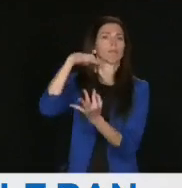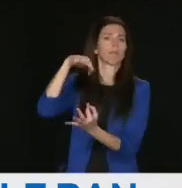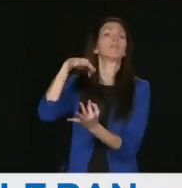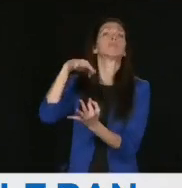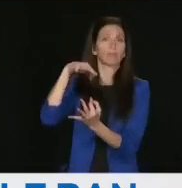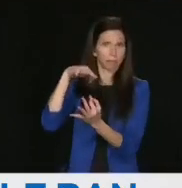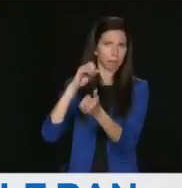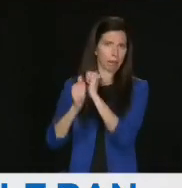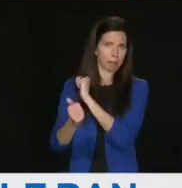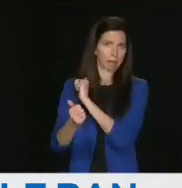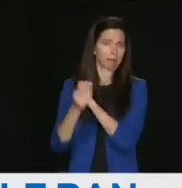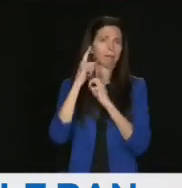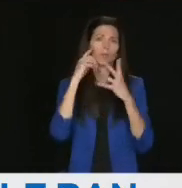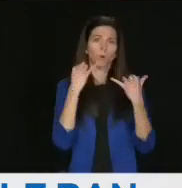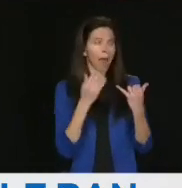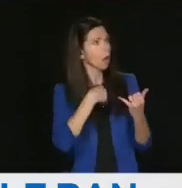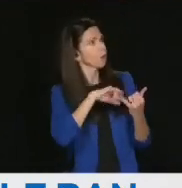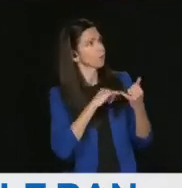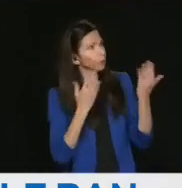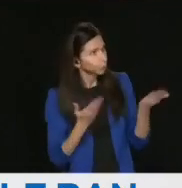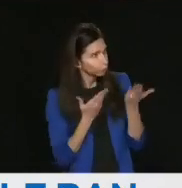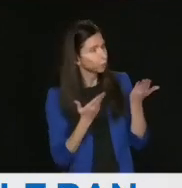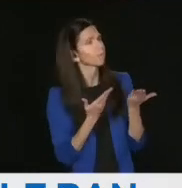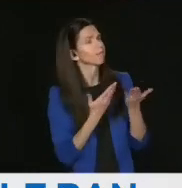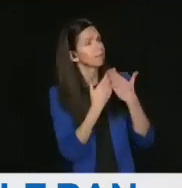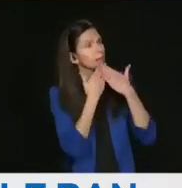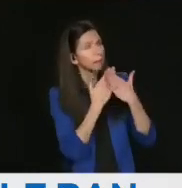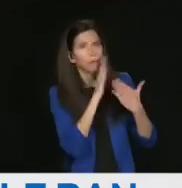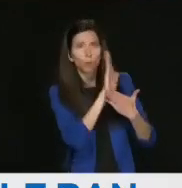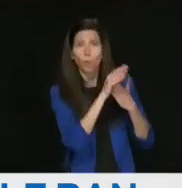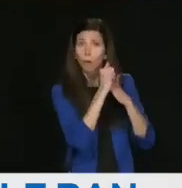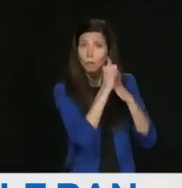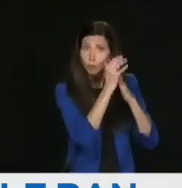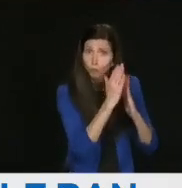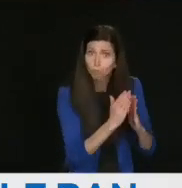to his leadership and to the leadership of people like him. Merci beaucoup.